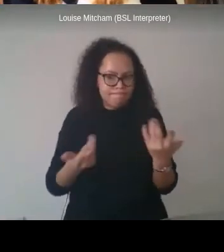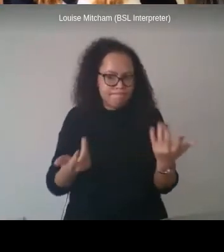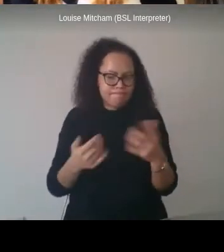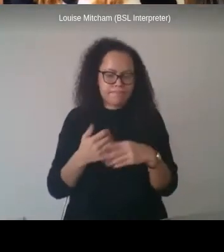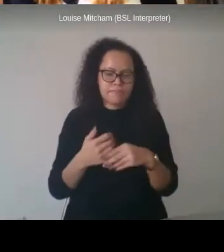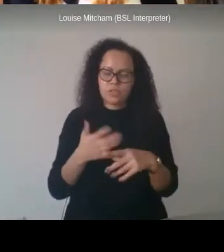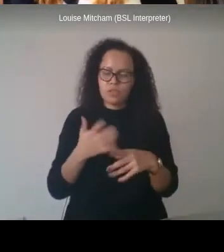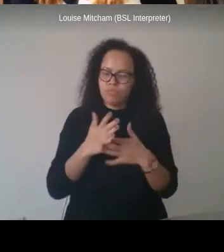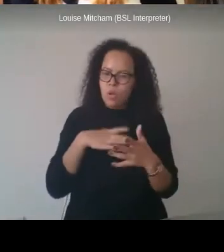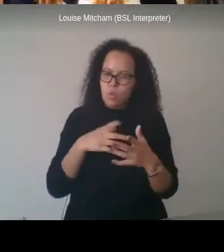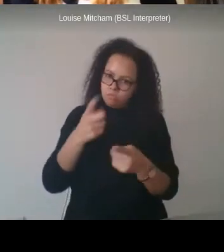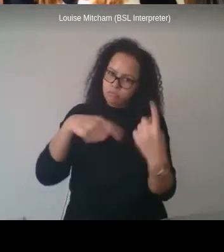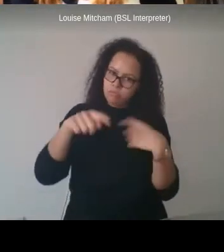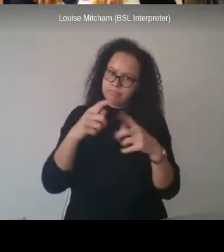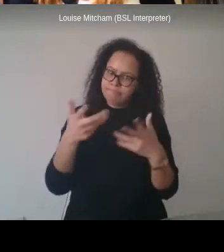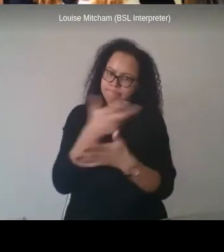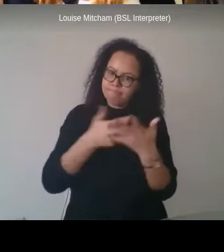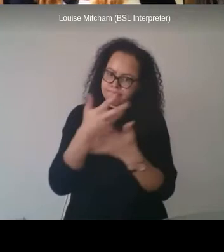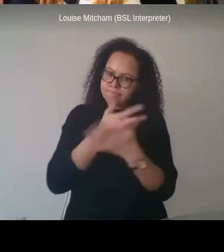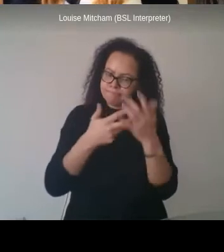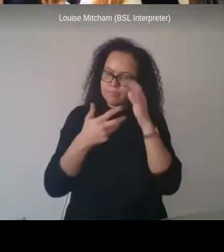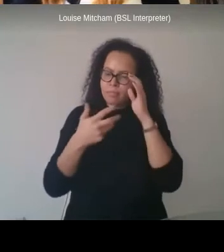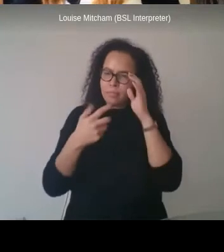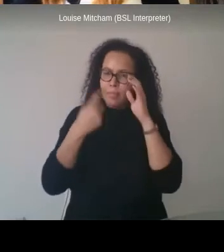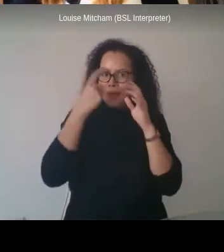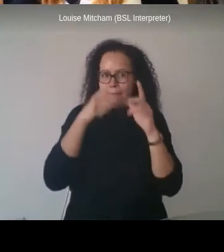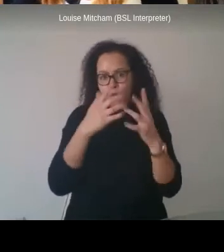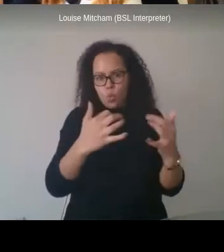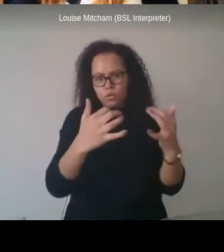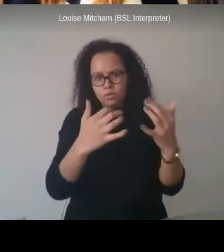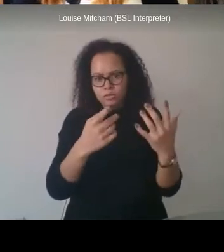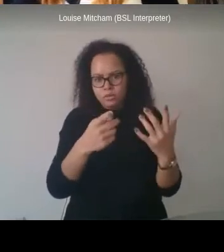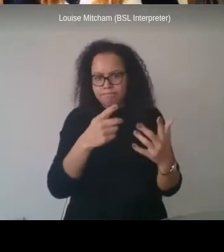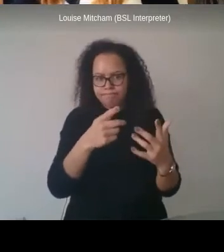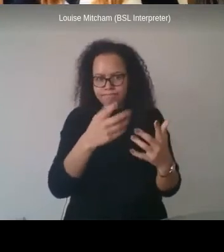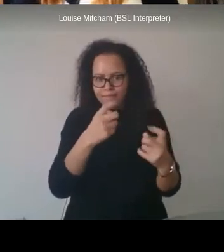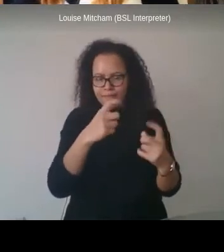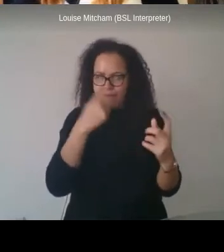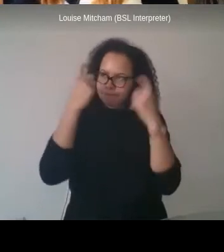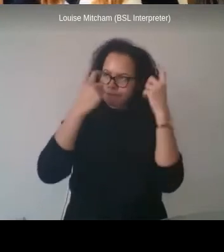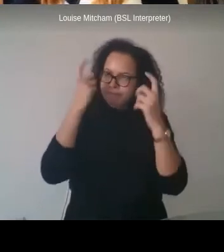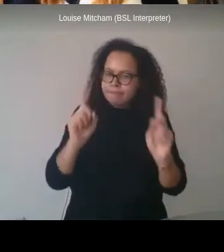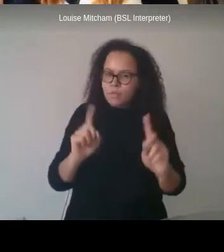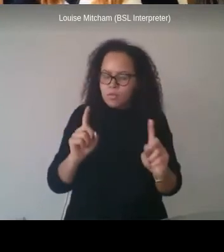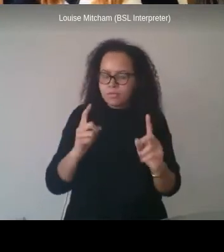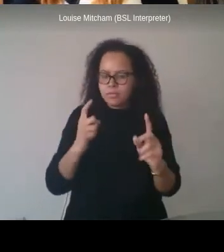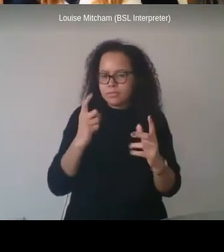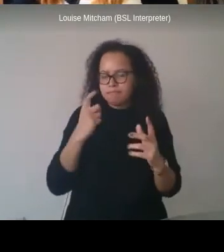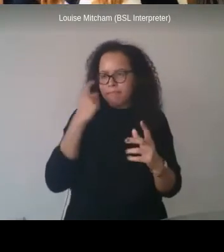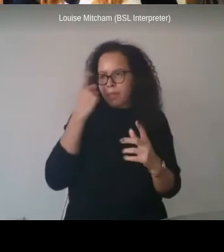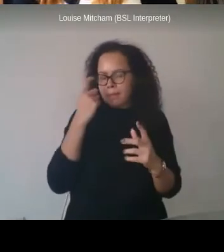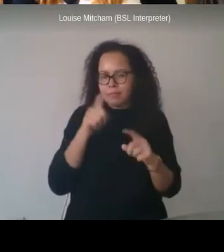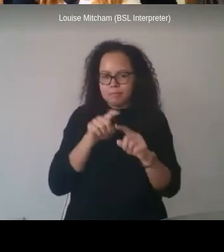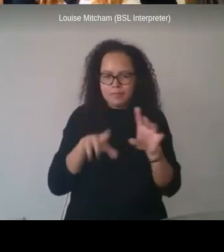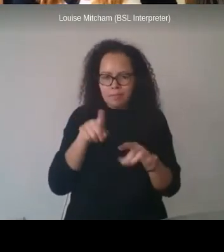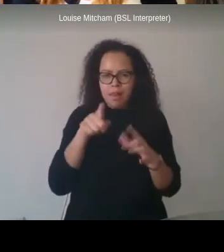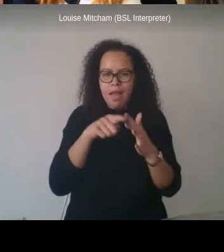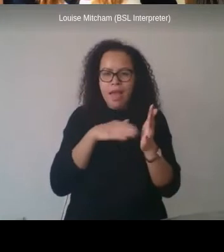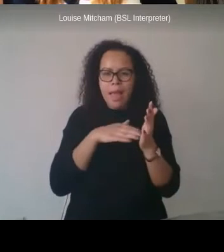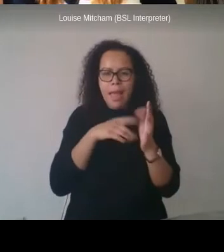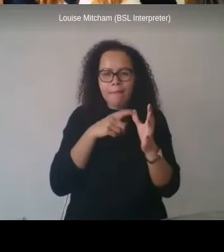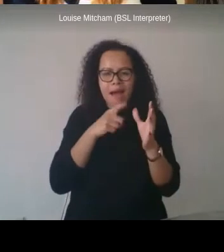your takeaways from an audience point of view, an audience member point of view around, and again, like Emma Atkins, you just touched on